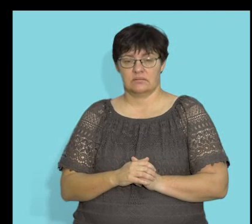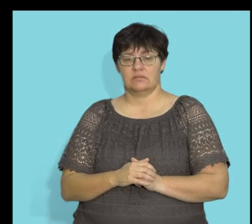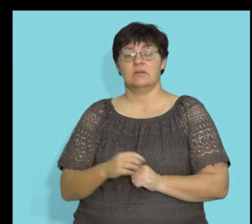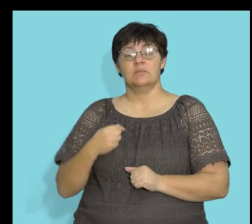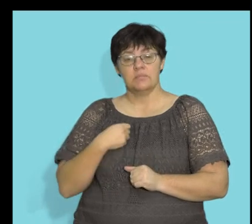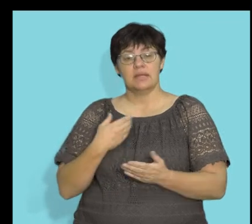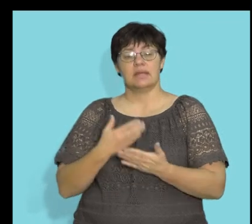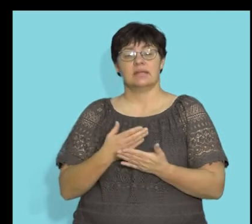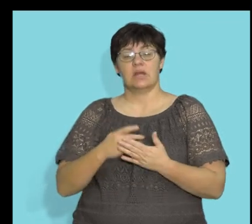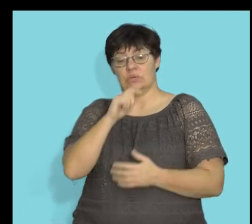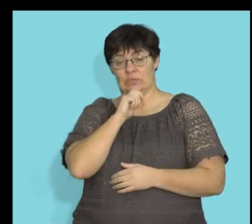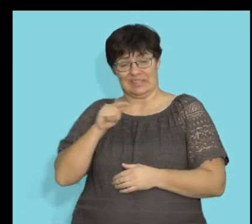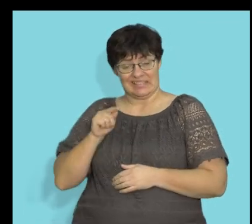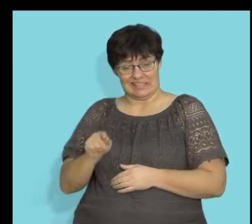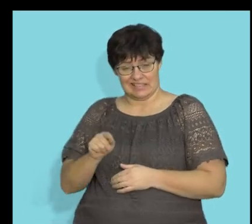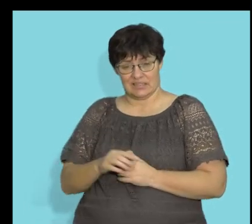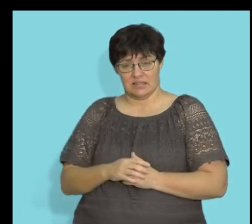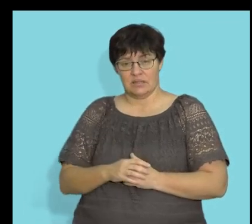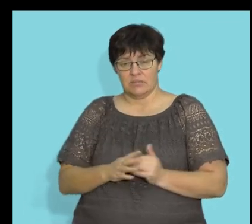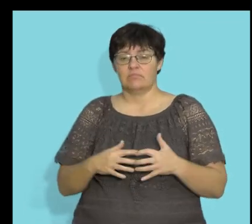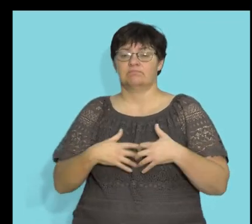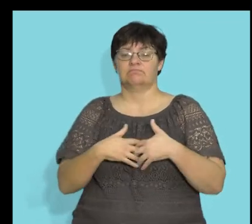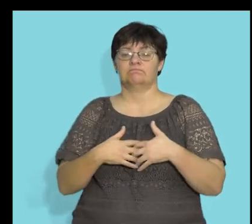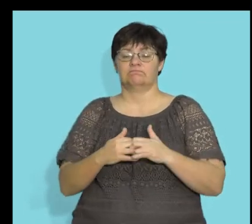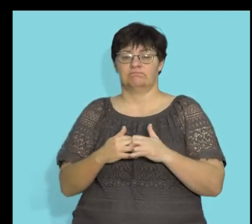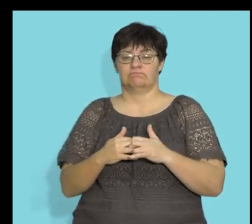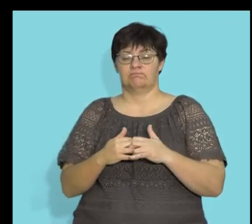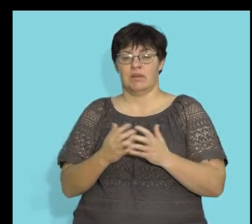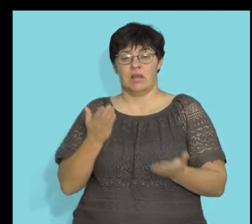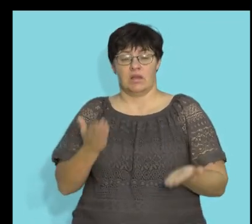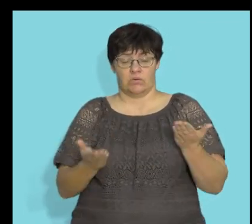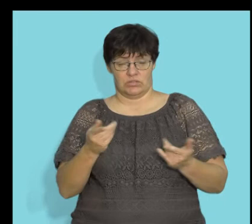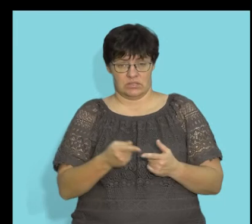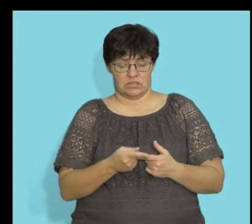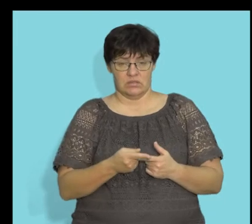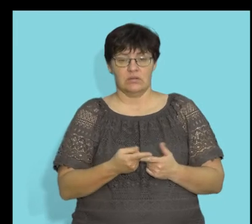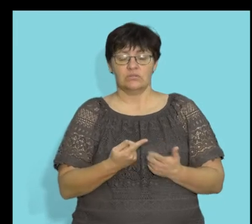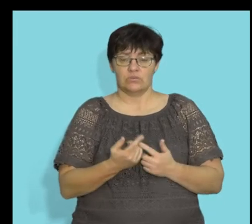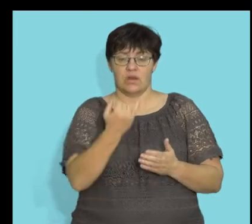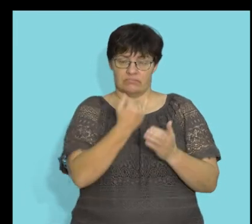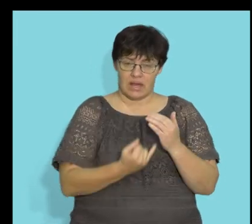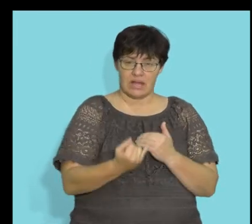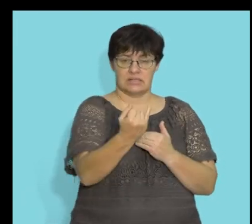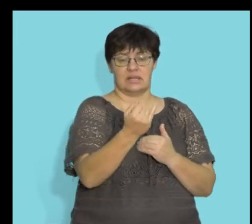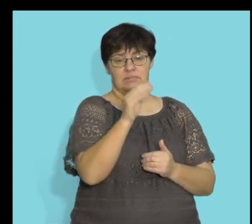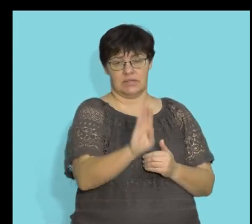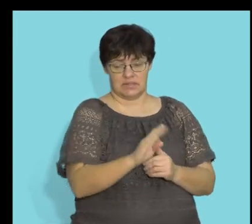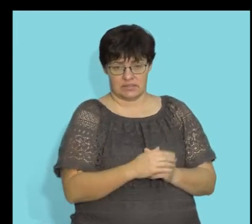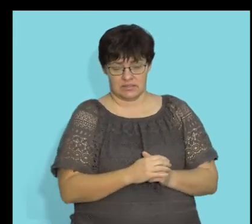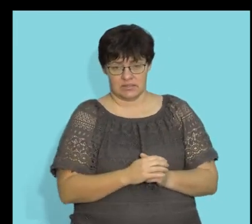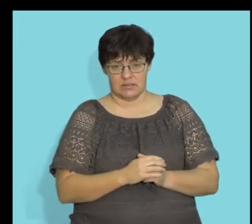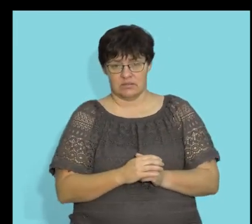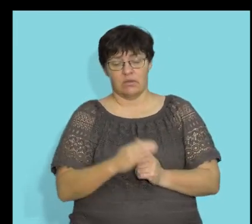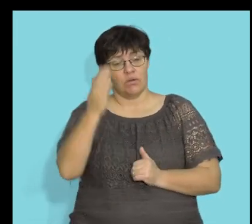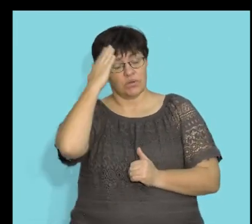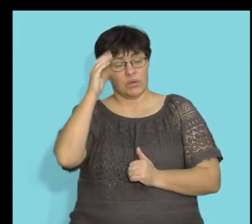So I'm going to be able to use this series to create an equation to isolate b.